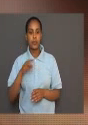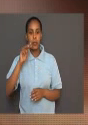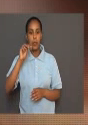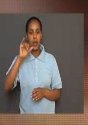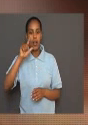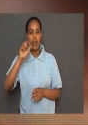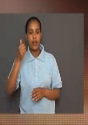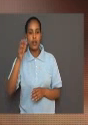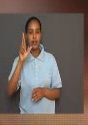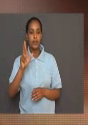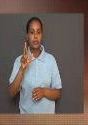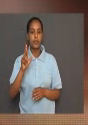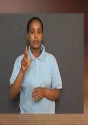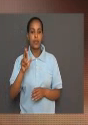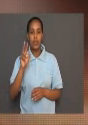mylar,